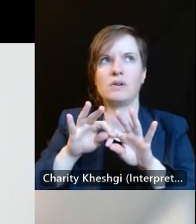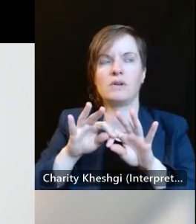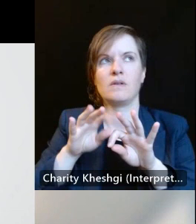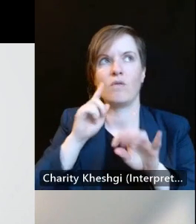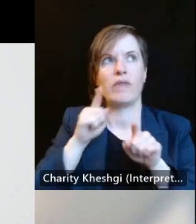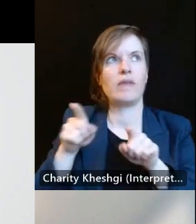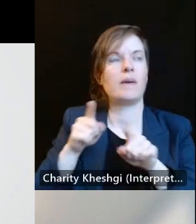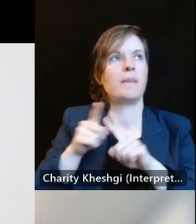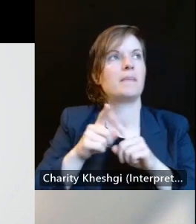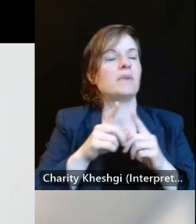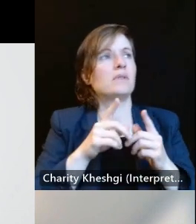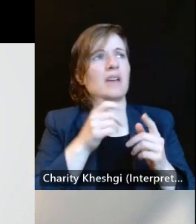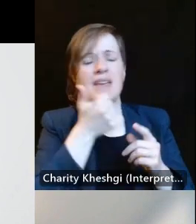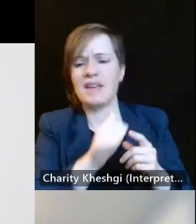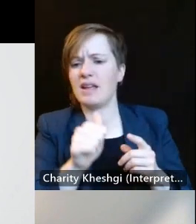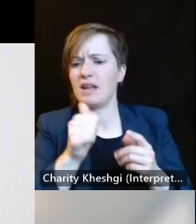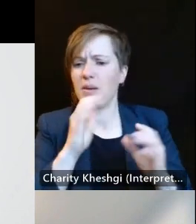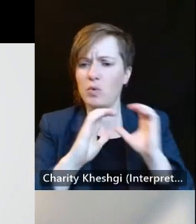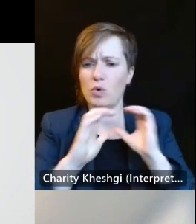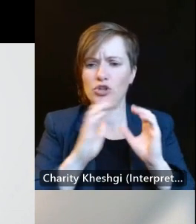plain language.